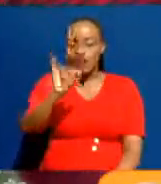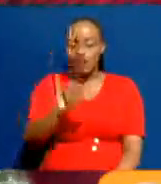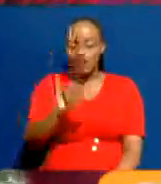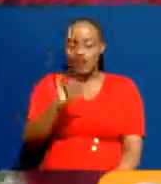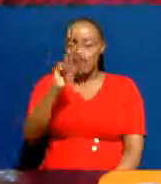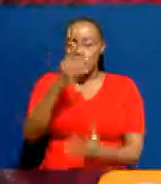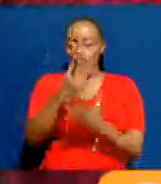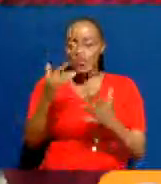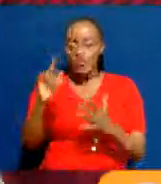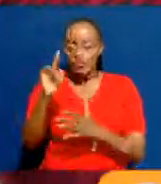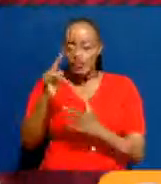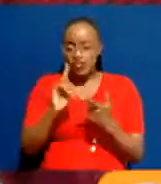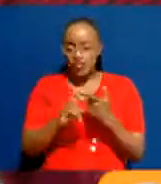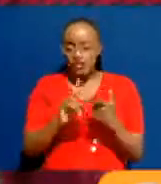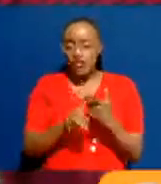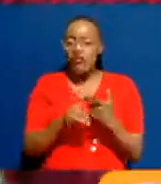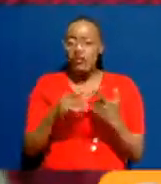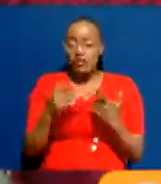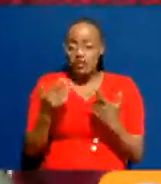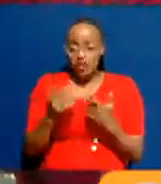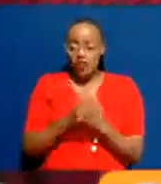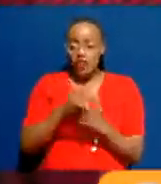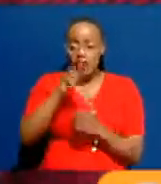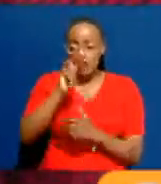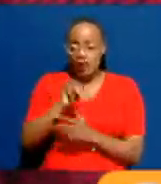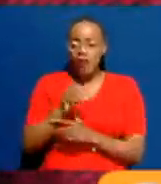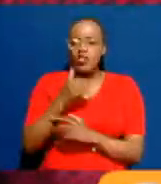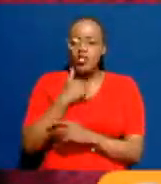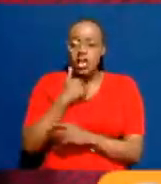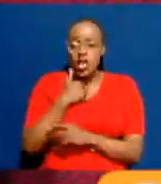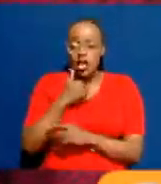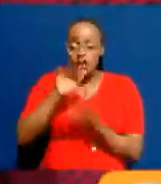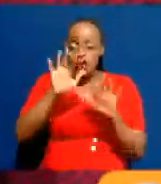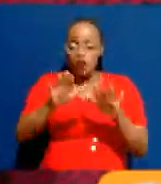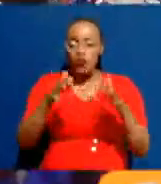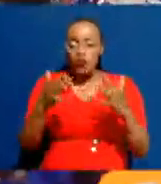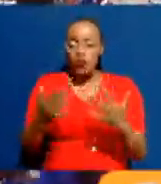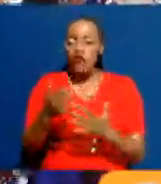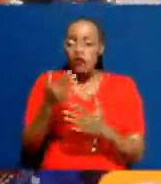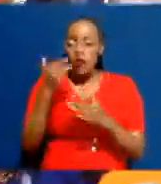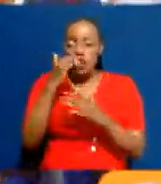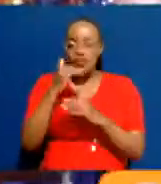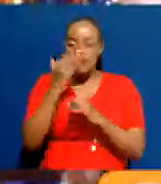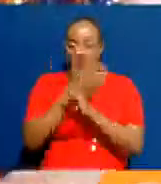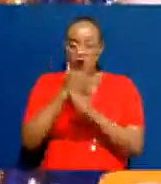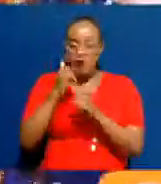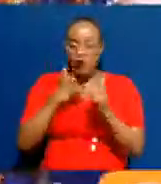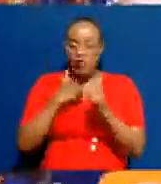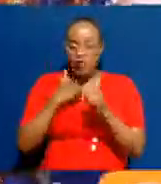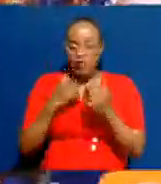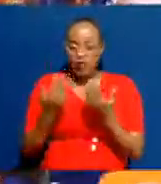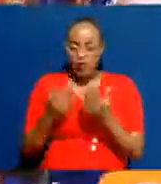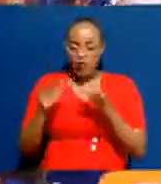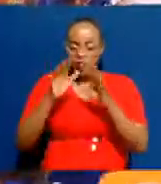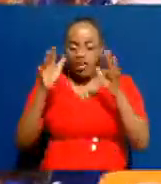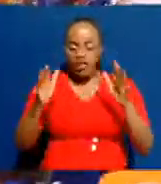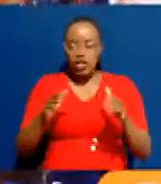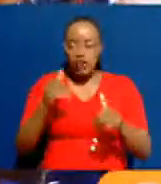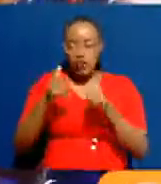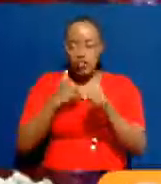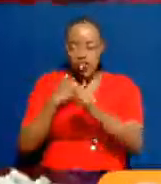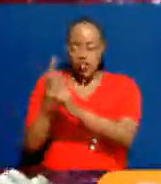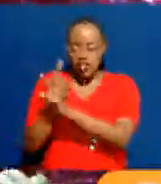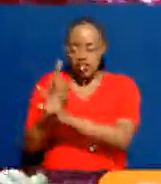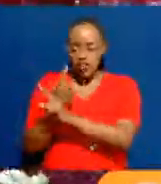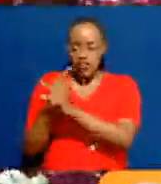First things first, the Prime Cabinet Secretary was treated to roast meat served at a traditionally dressed table. The Prime